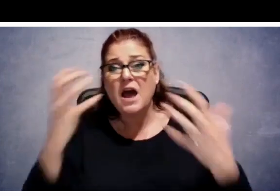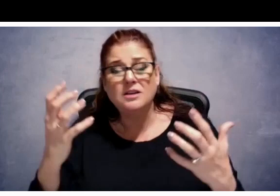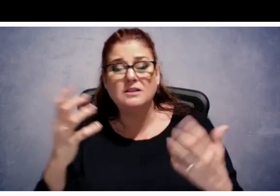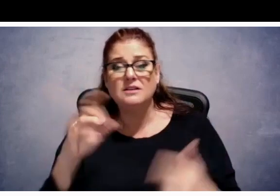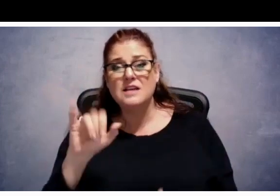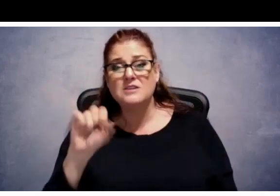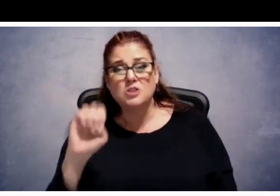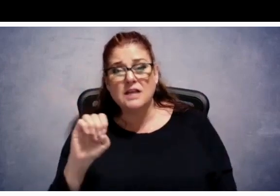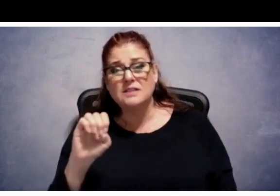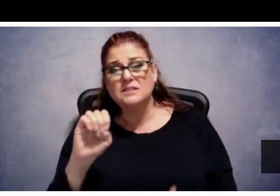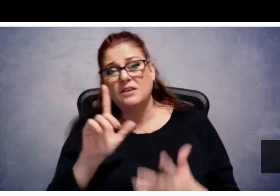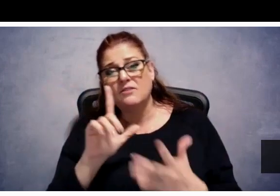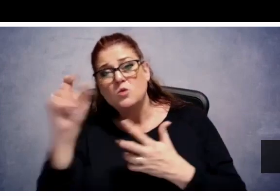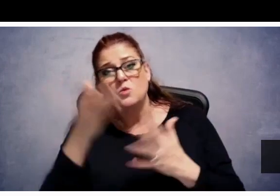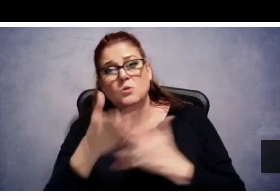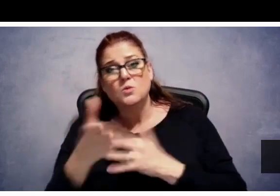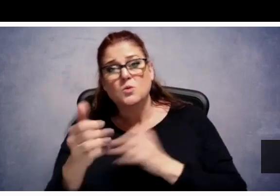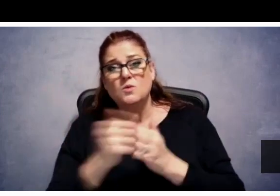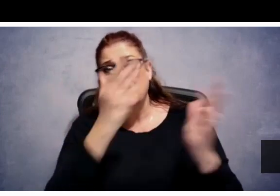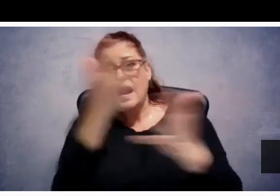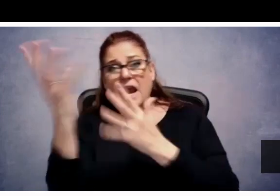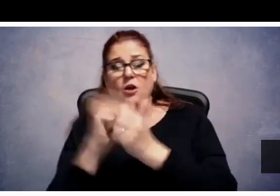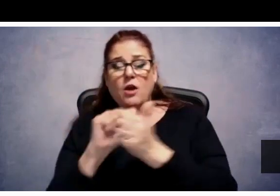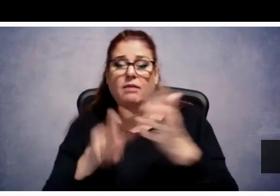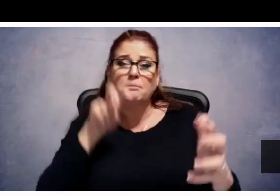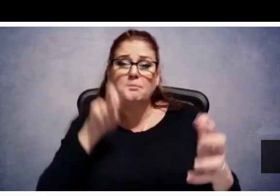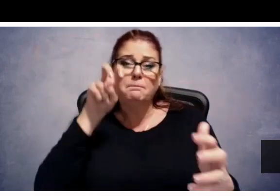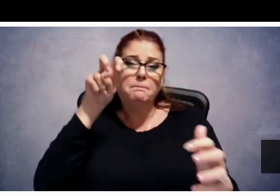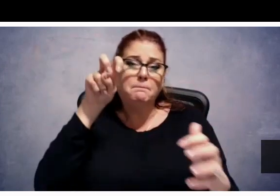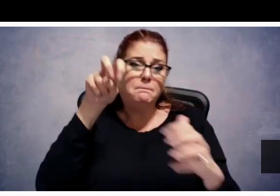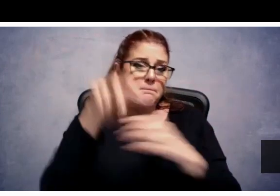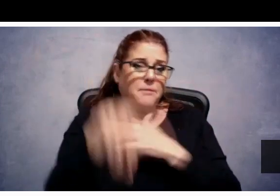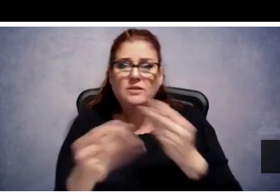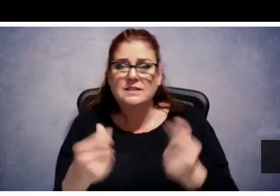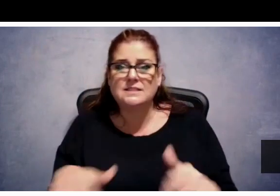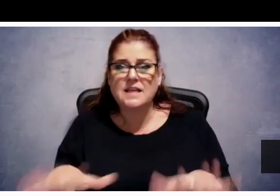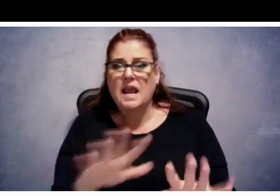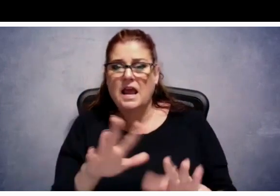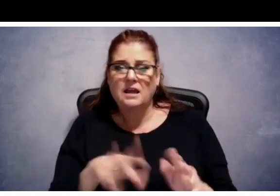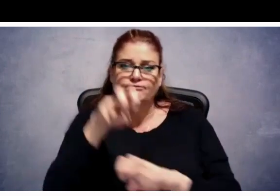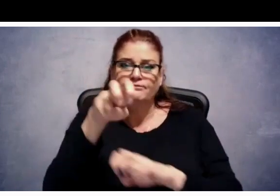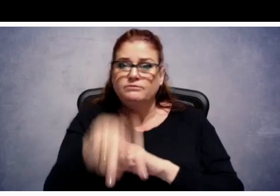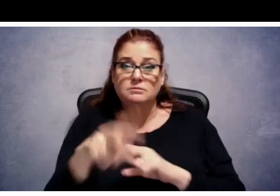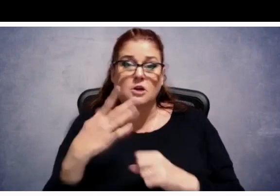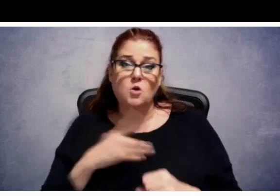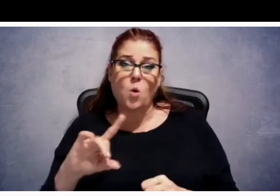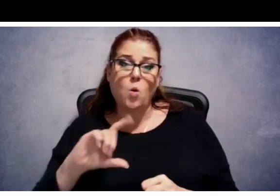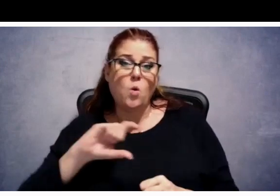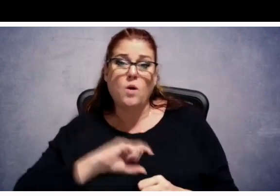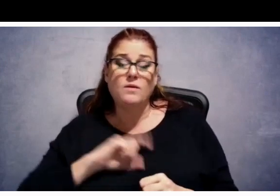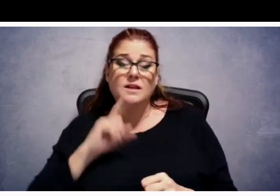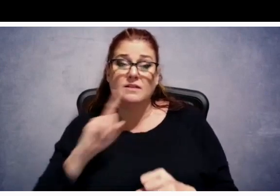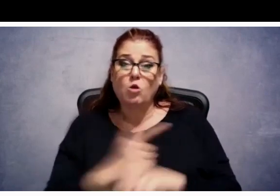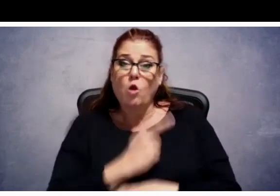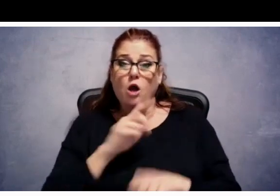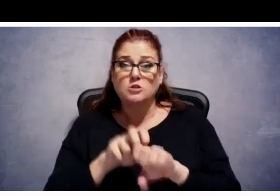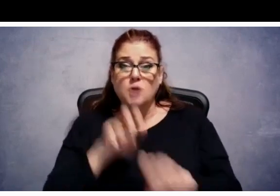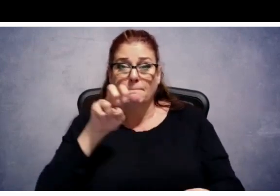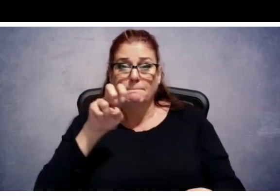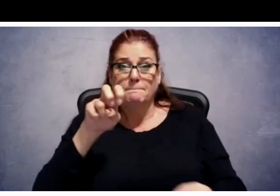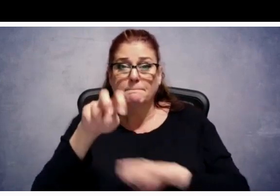Jesse flew through the air and leaped over the sand to nab a gold medal in the long jump.